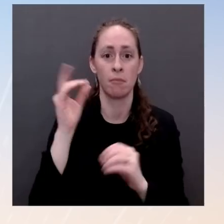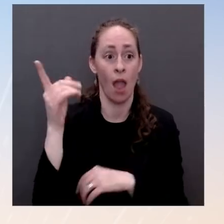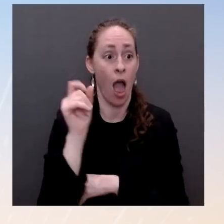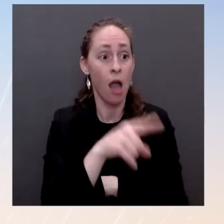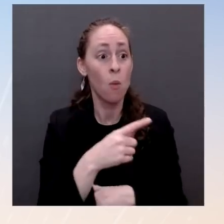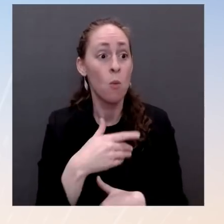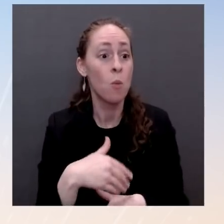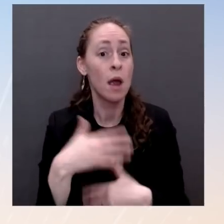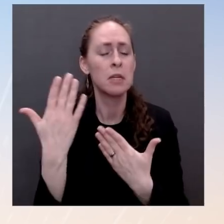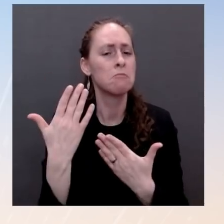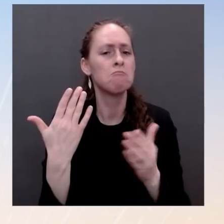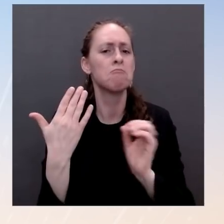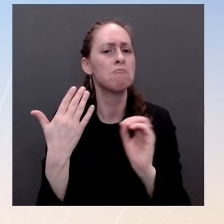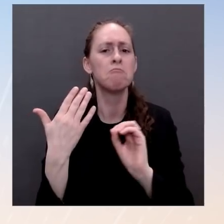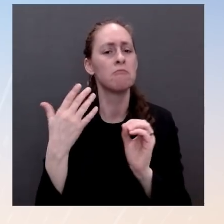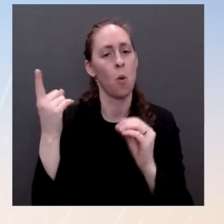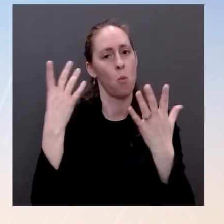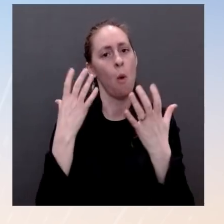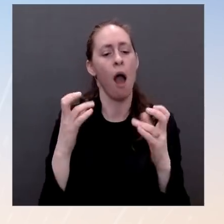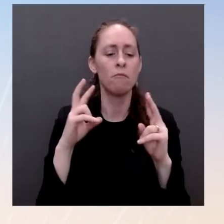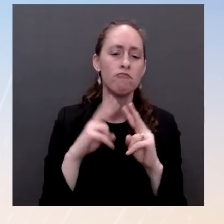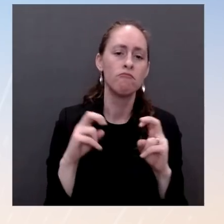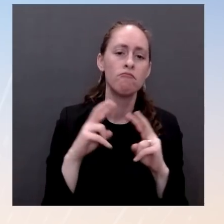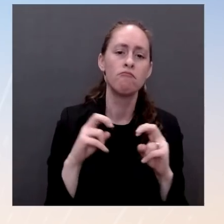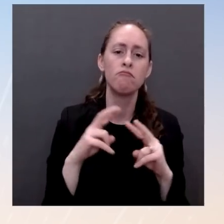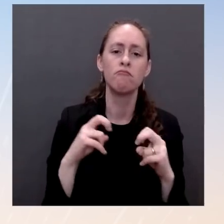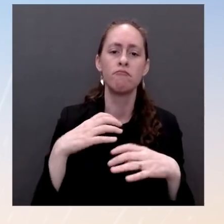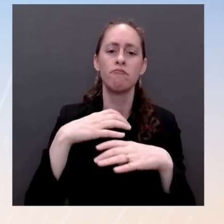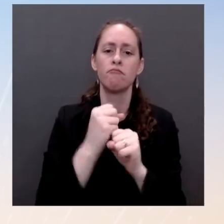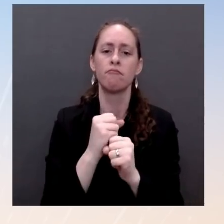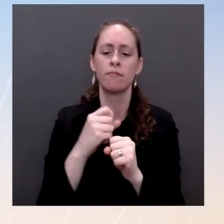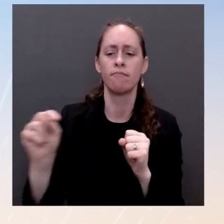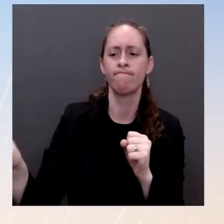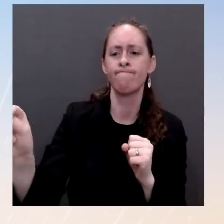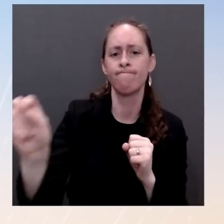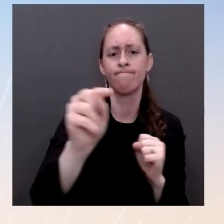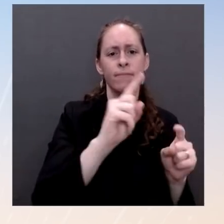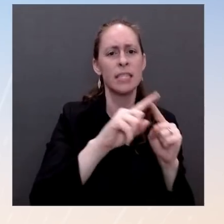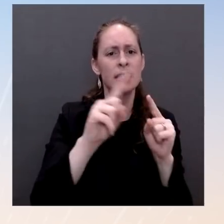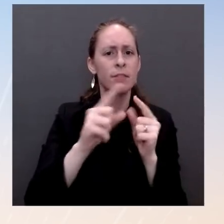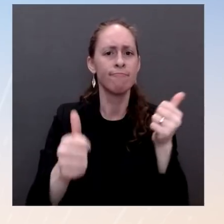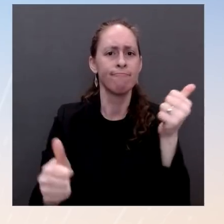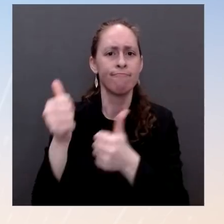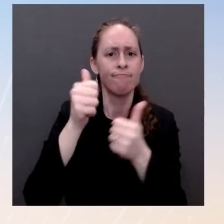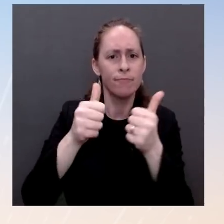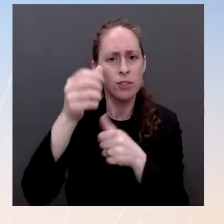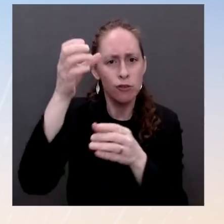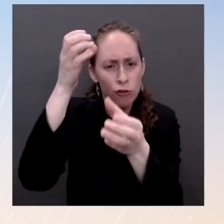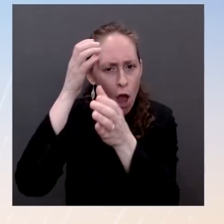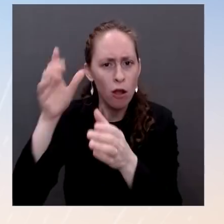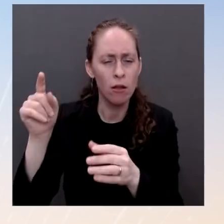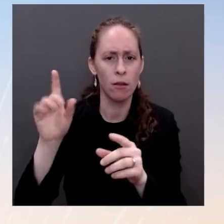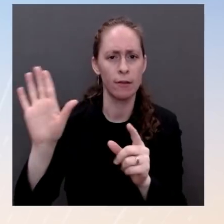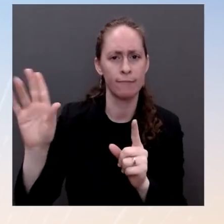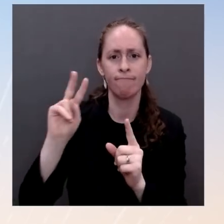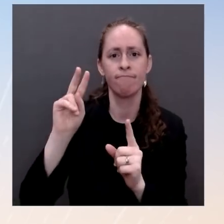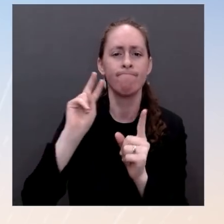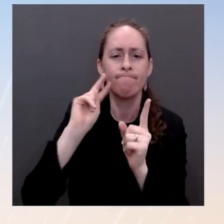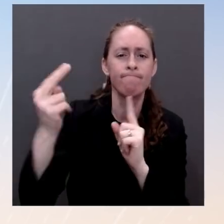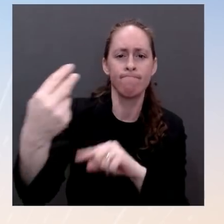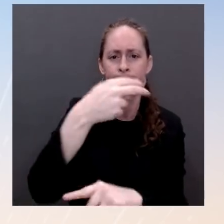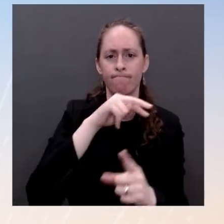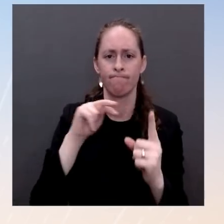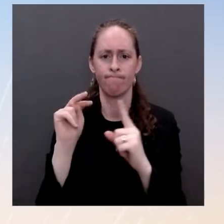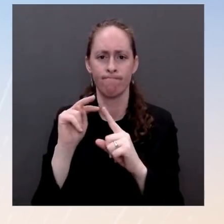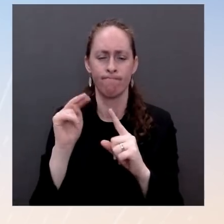scholars from all ends of the political spectrum who were looking at a range of historic issues as it relates to the court. The president